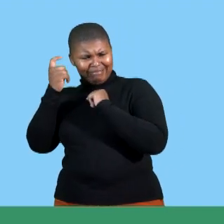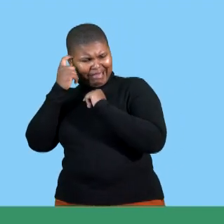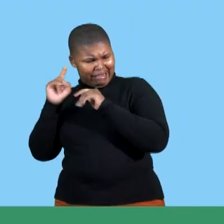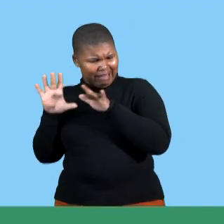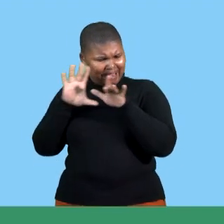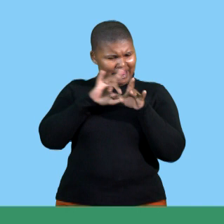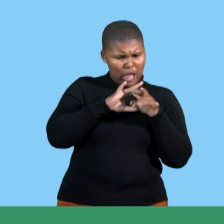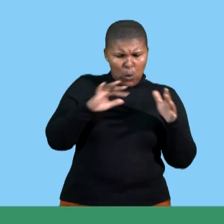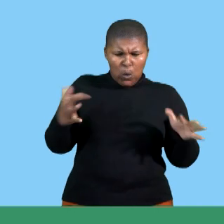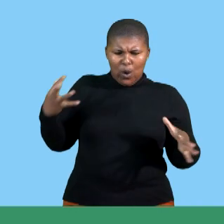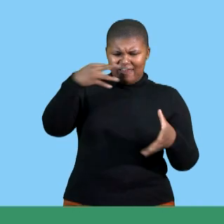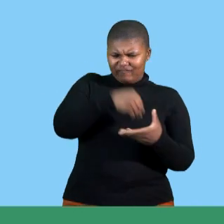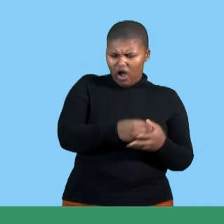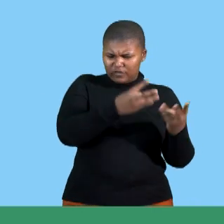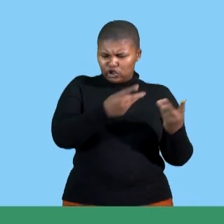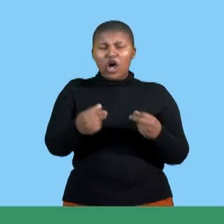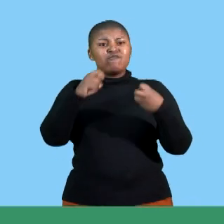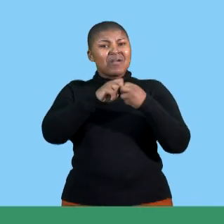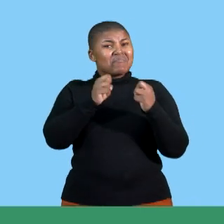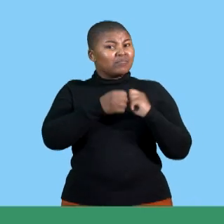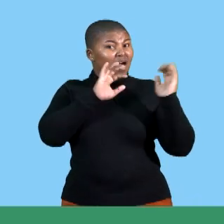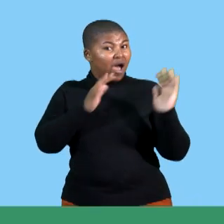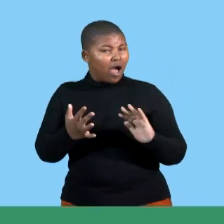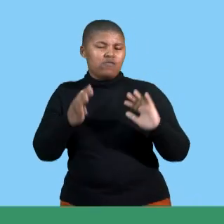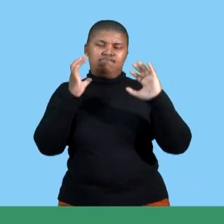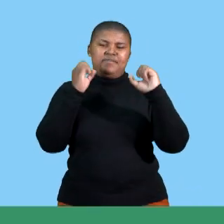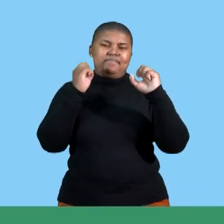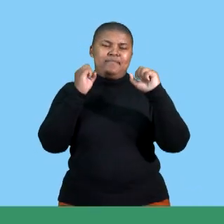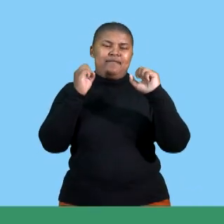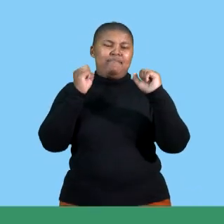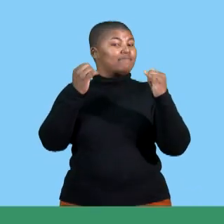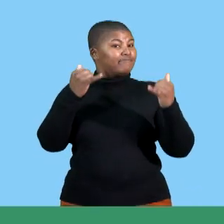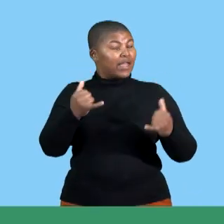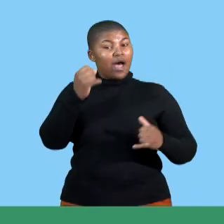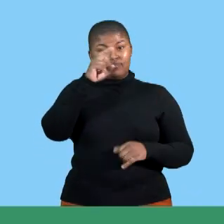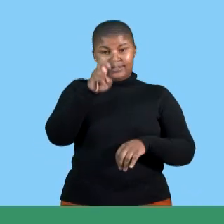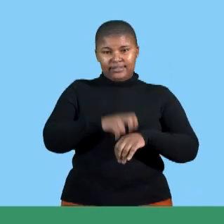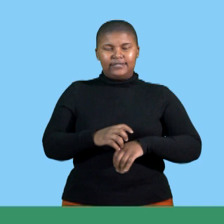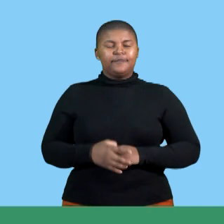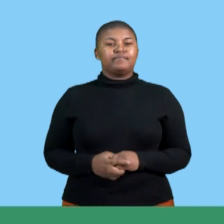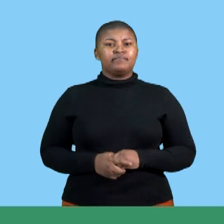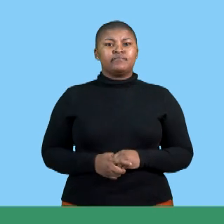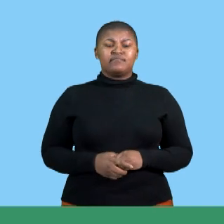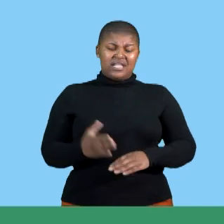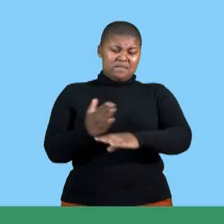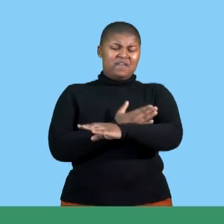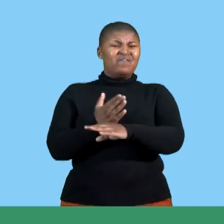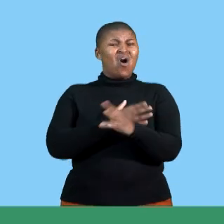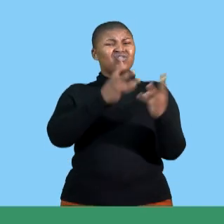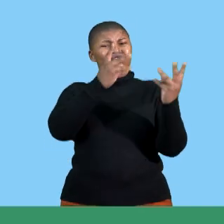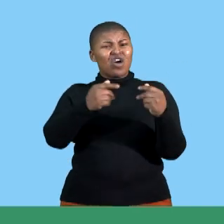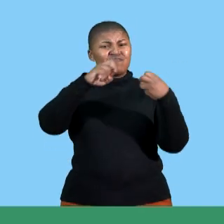can a business use creative thinking to solve the business problem? First, you need to understand the problems that we are facing as